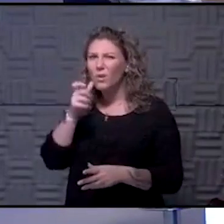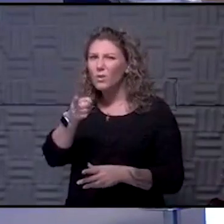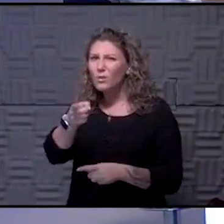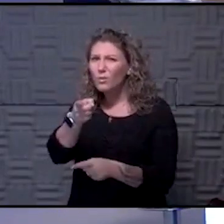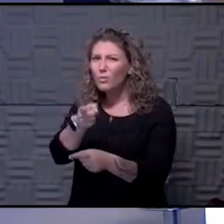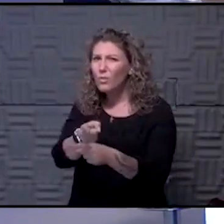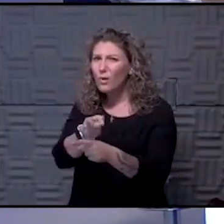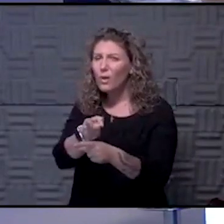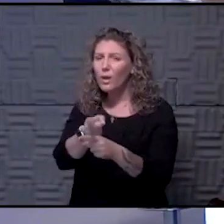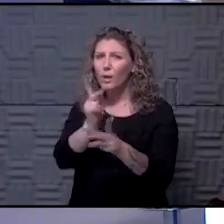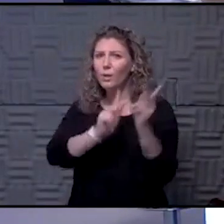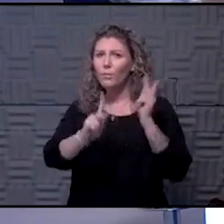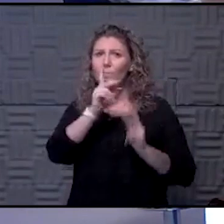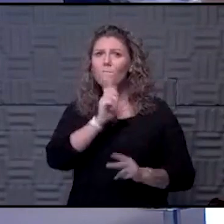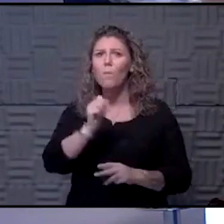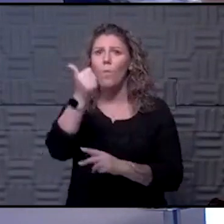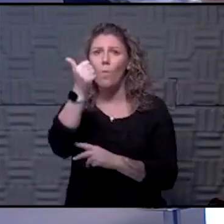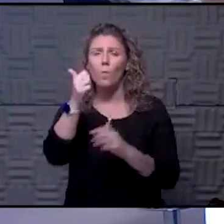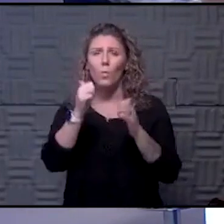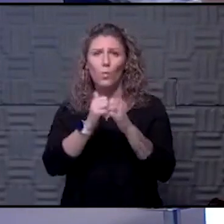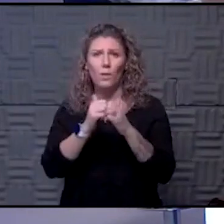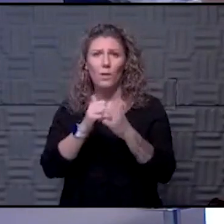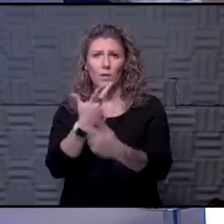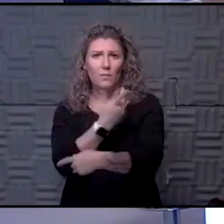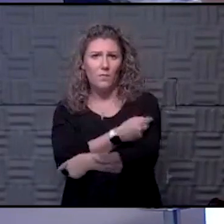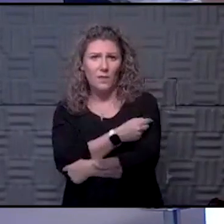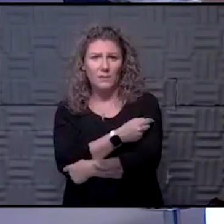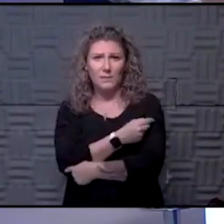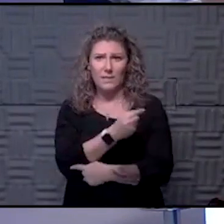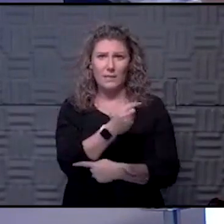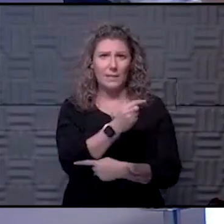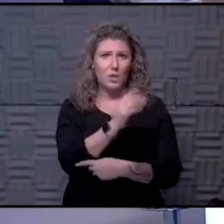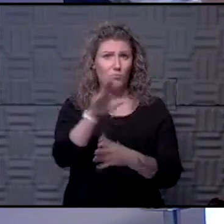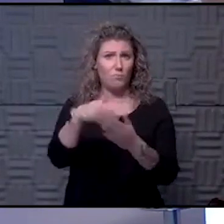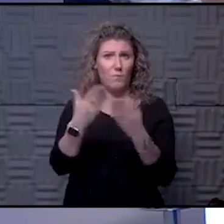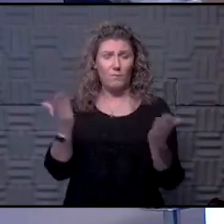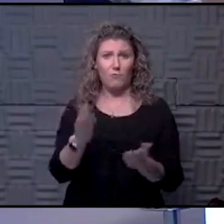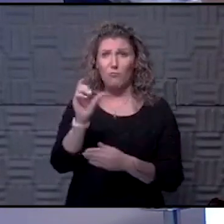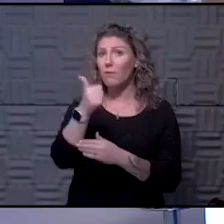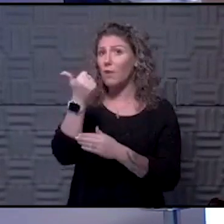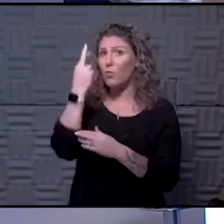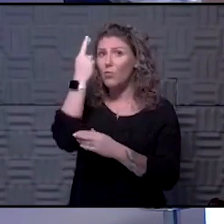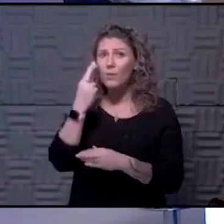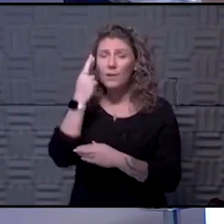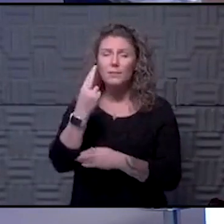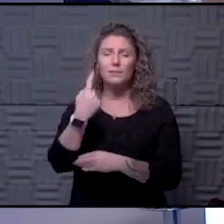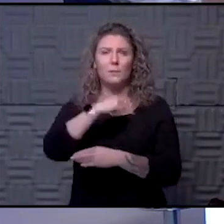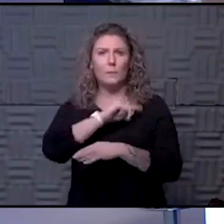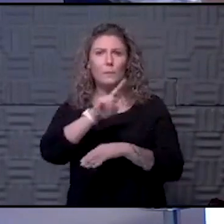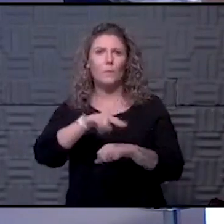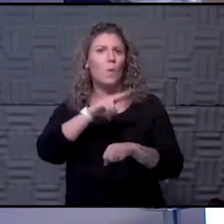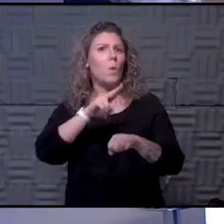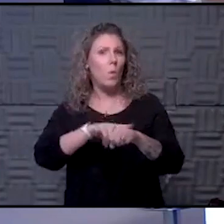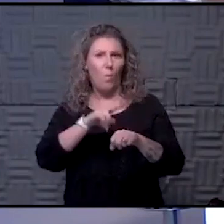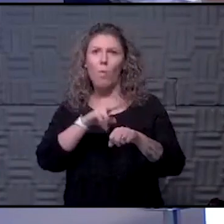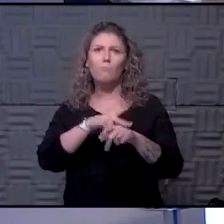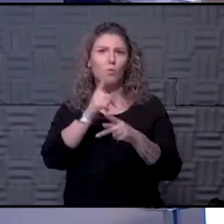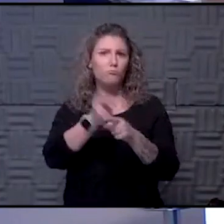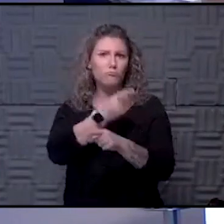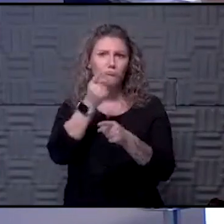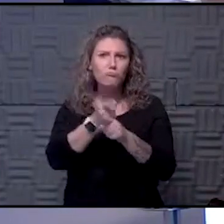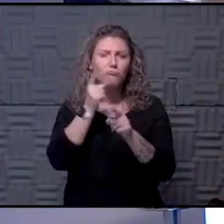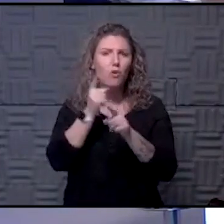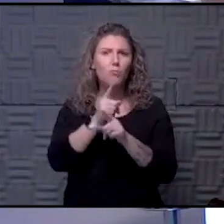the people that are older that had the vaccine came to us for another reason, and then we do our normal testing that we do,